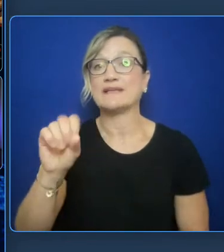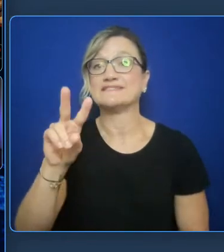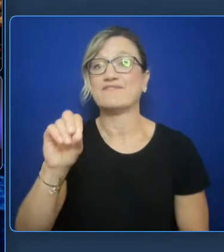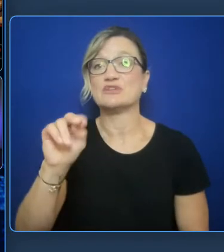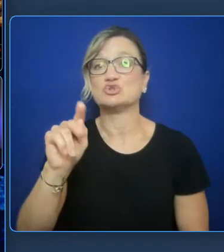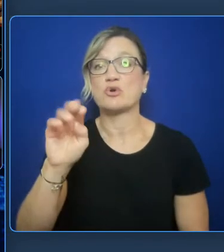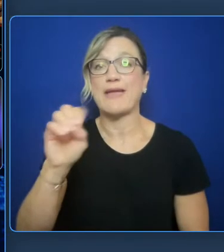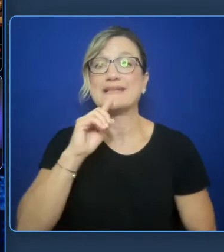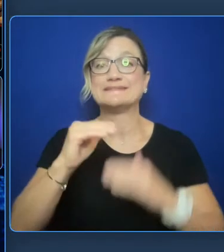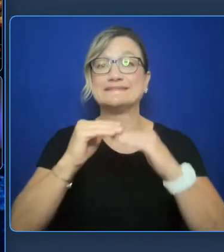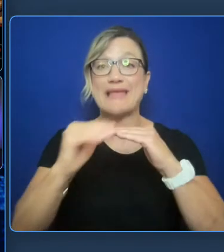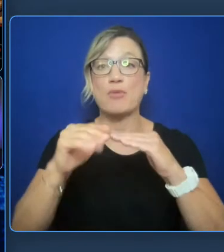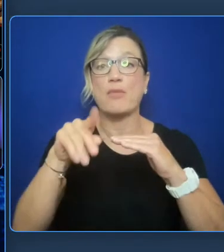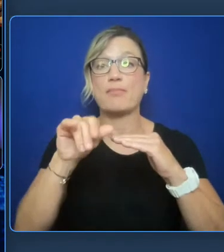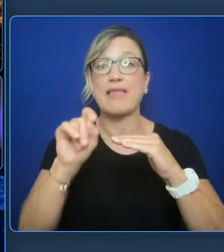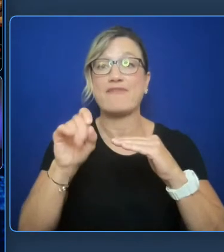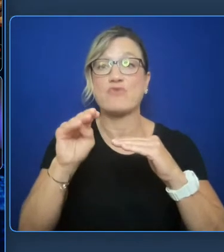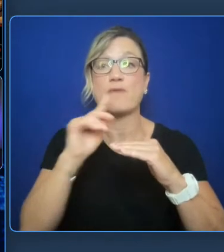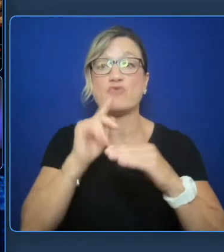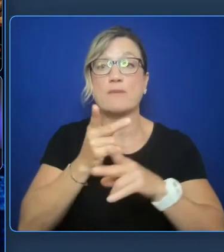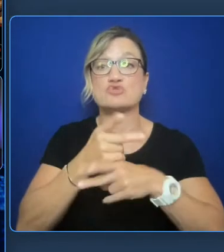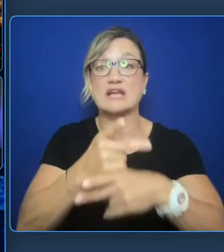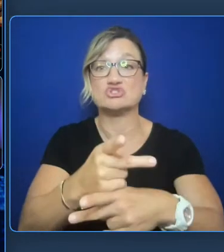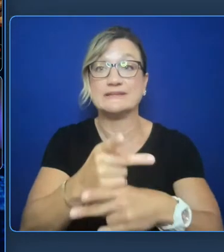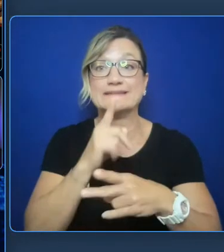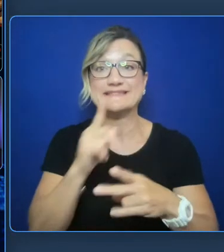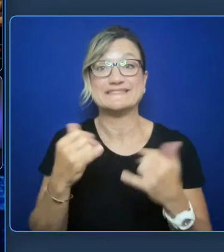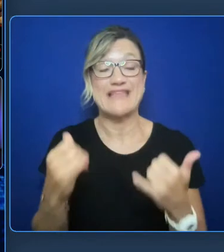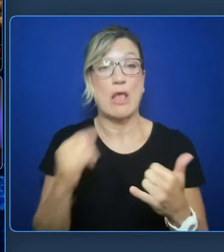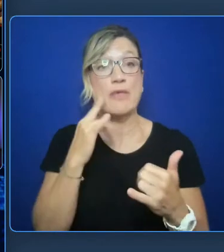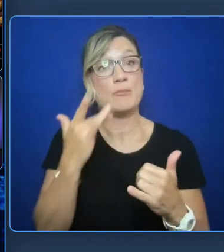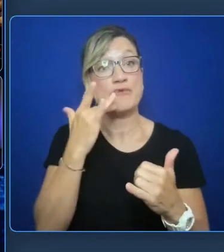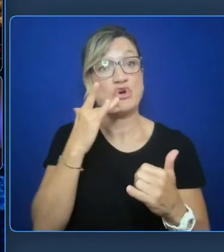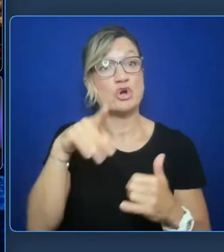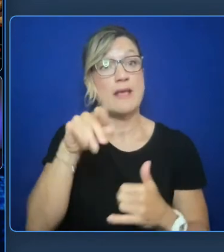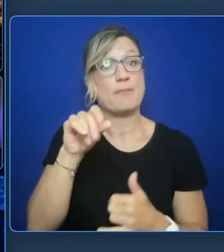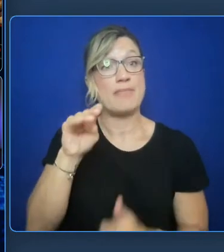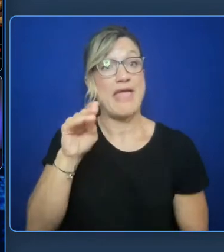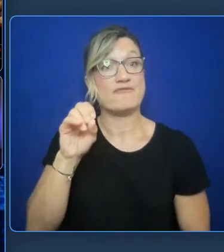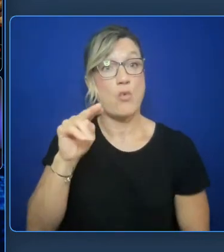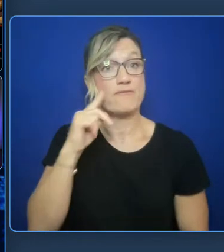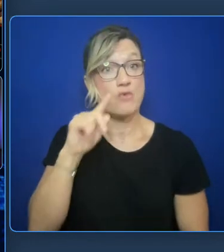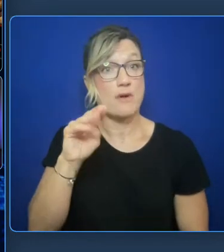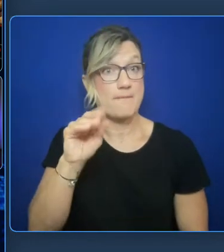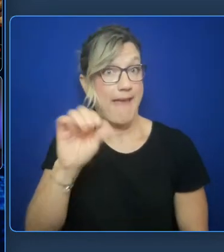a stable platform for production? Is this now the preferred platform for Mac?